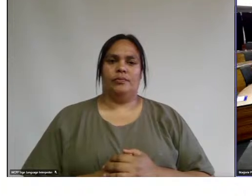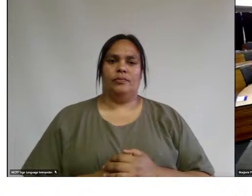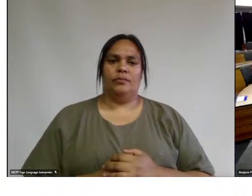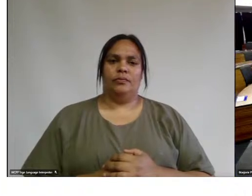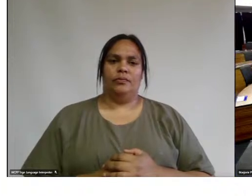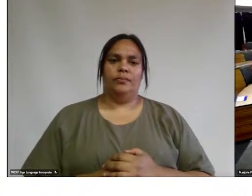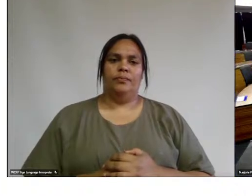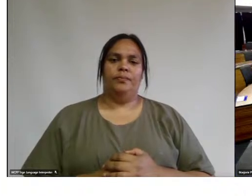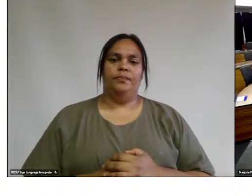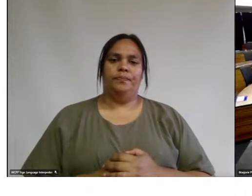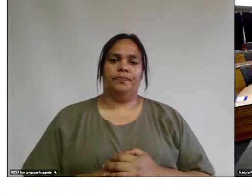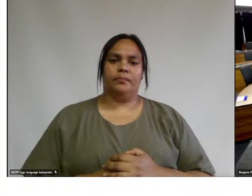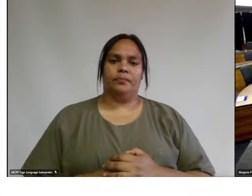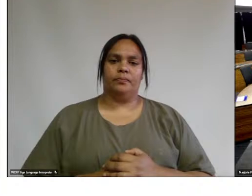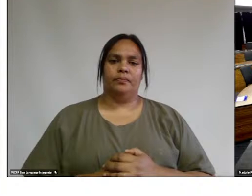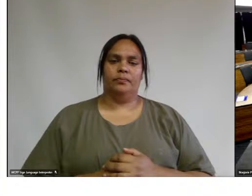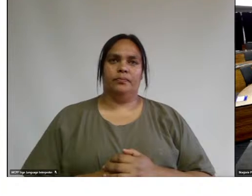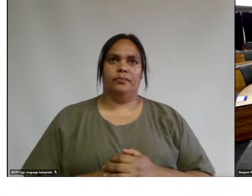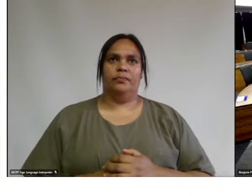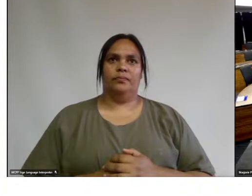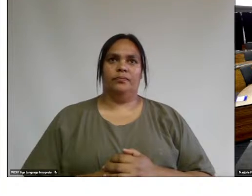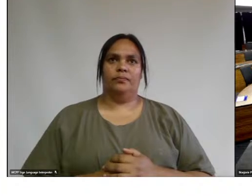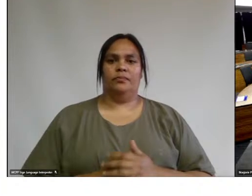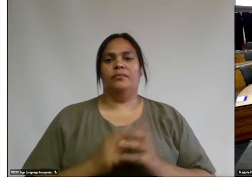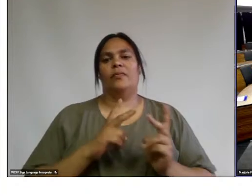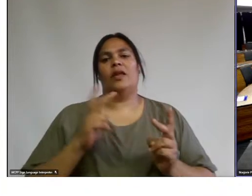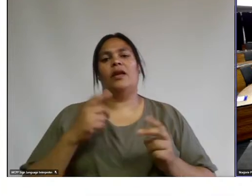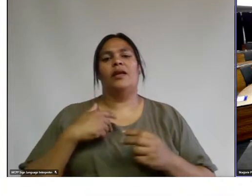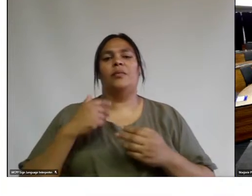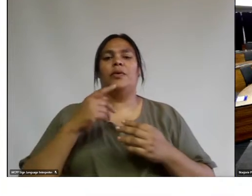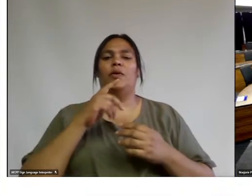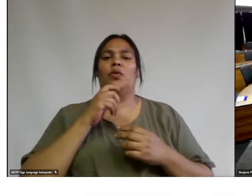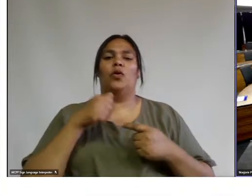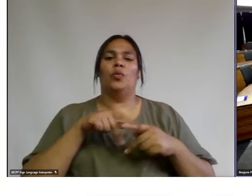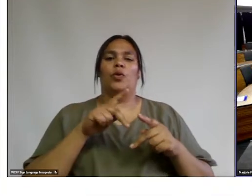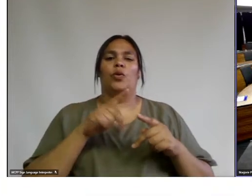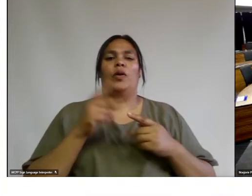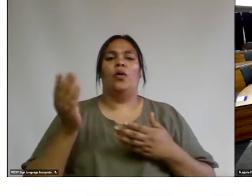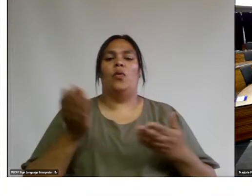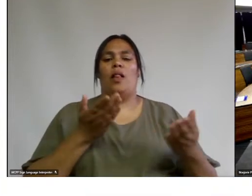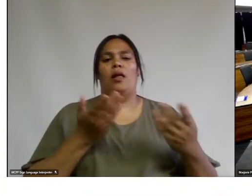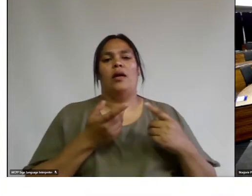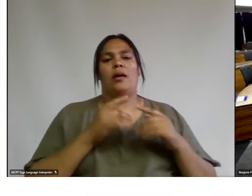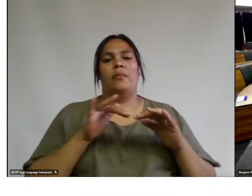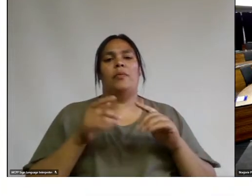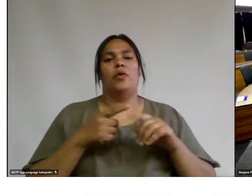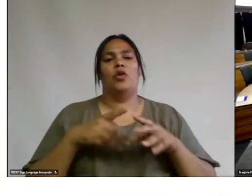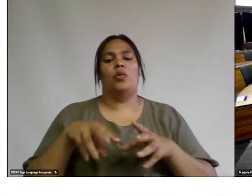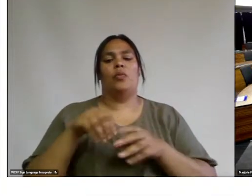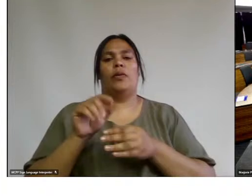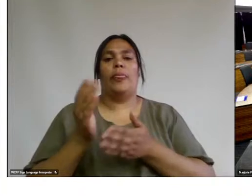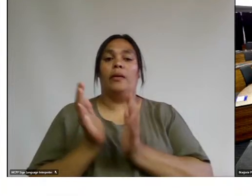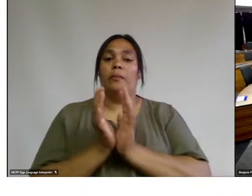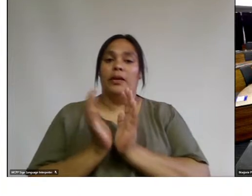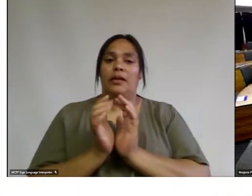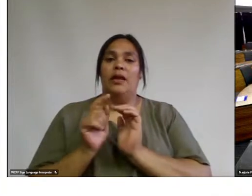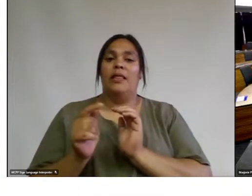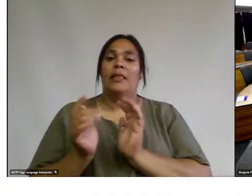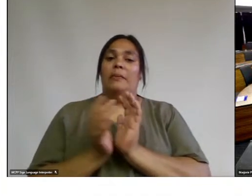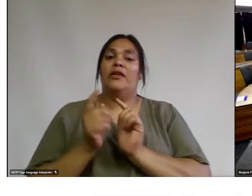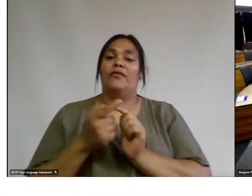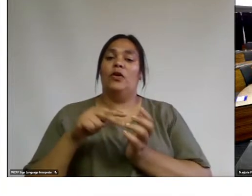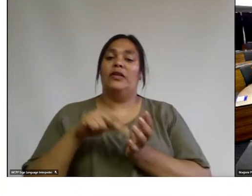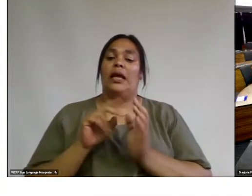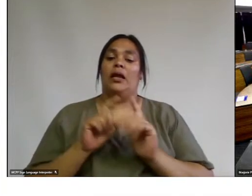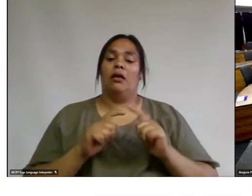Once again, let me make use of the opportunity to welcome everybody that has come to be part of this meeting. This is the meeting of the Standing Committee